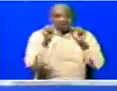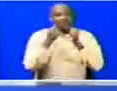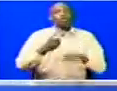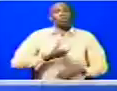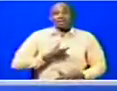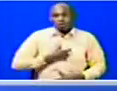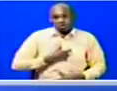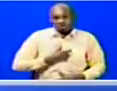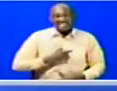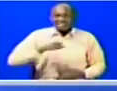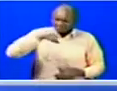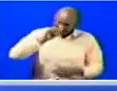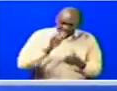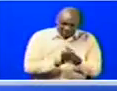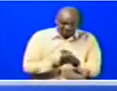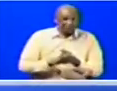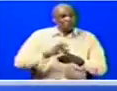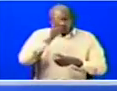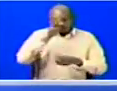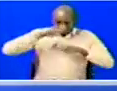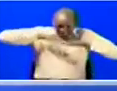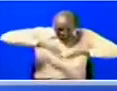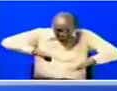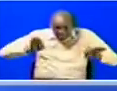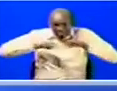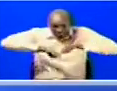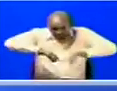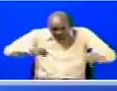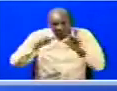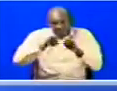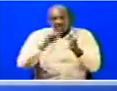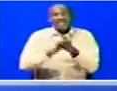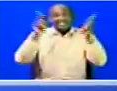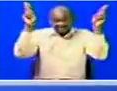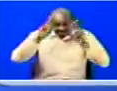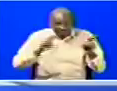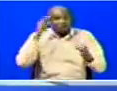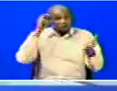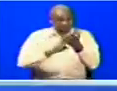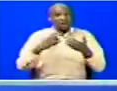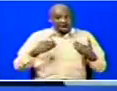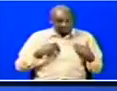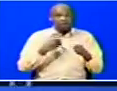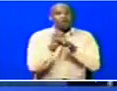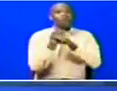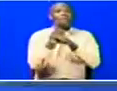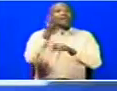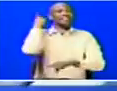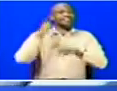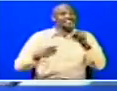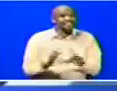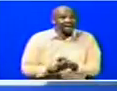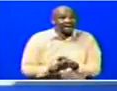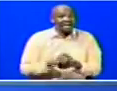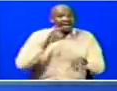Medal. His exploits under the water made him earn yet another international recognition in November last year when